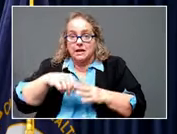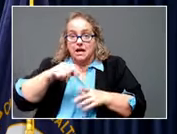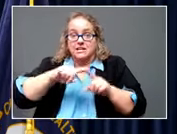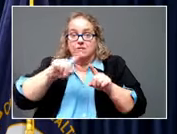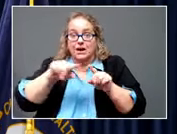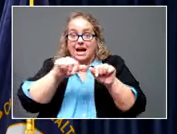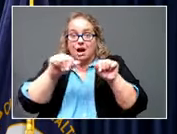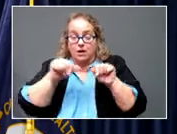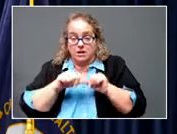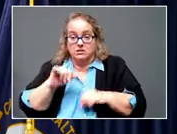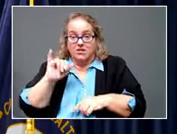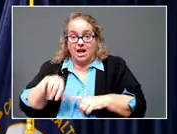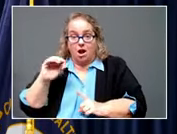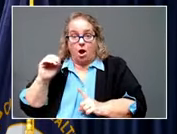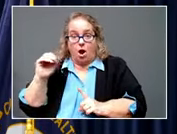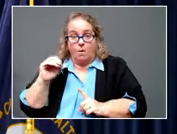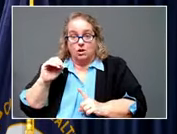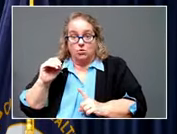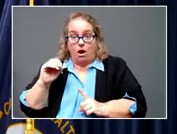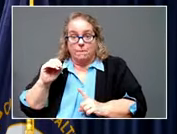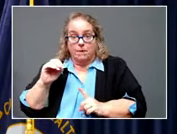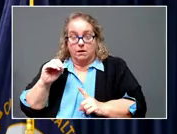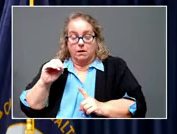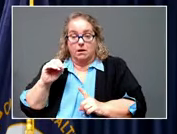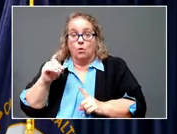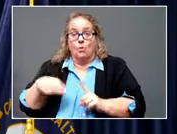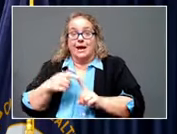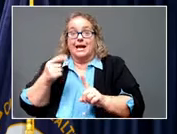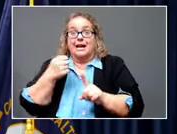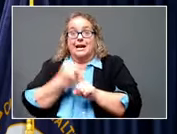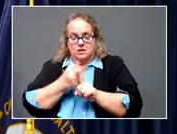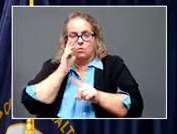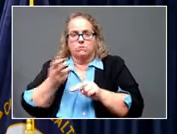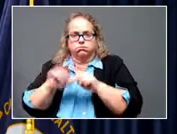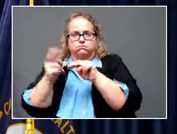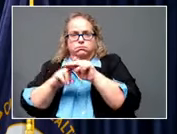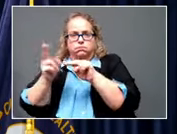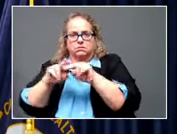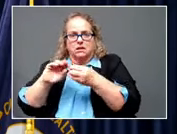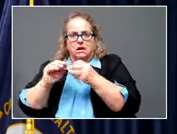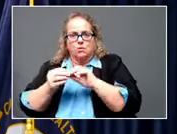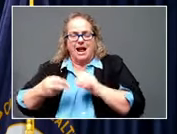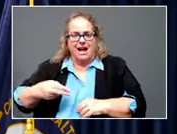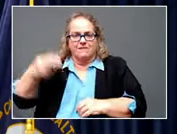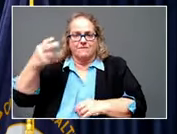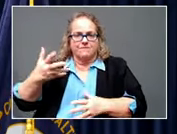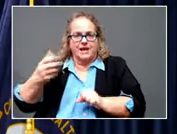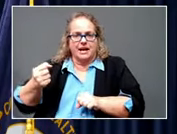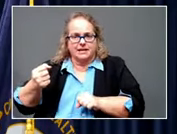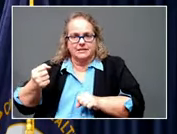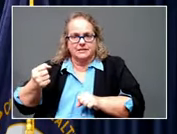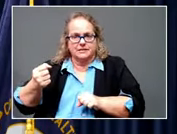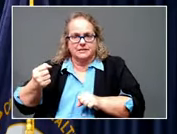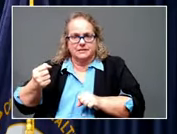Omicron, when it hits, if it hits, will increase those numbers precipitously in a much smaller time